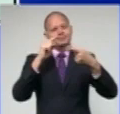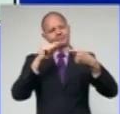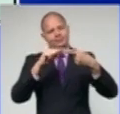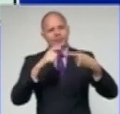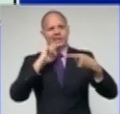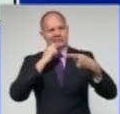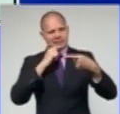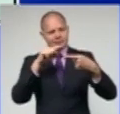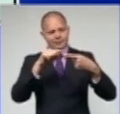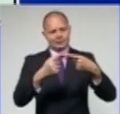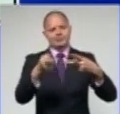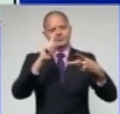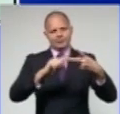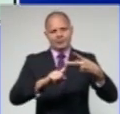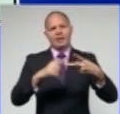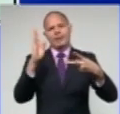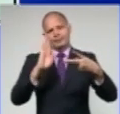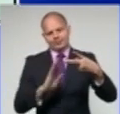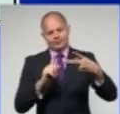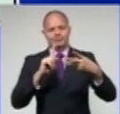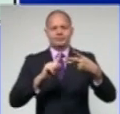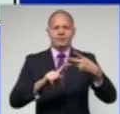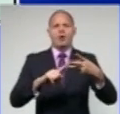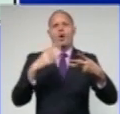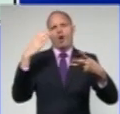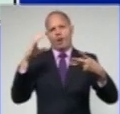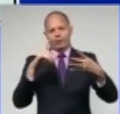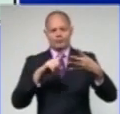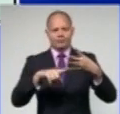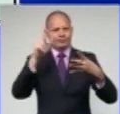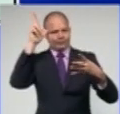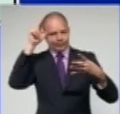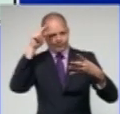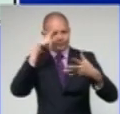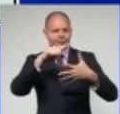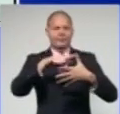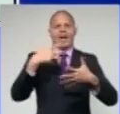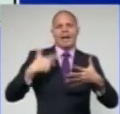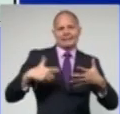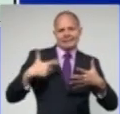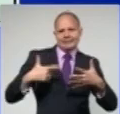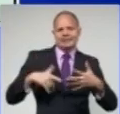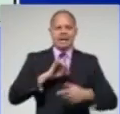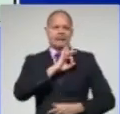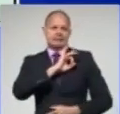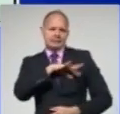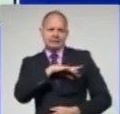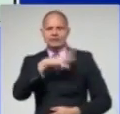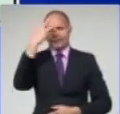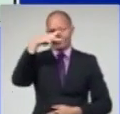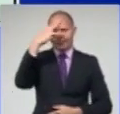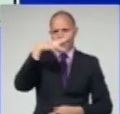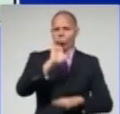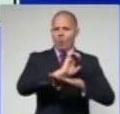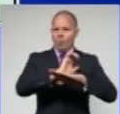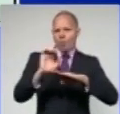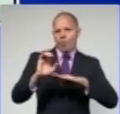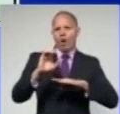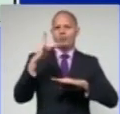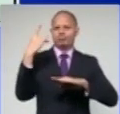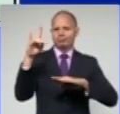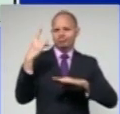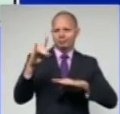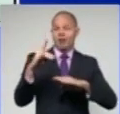Mexico, Chile, Canada, Ecuador, Bolivia, Panama, Dominican Republic, Guatemala, Honduras, and Costa